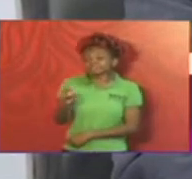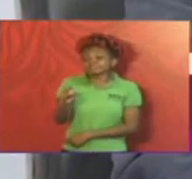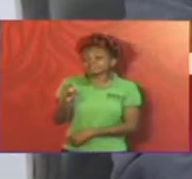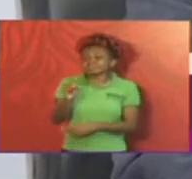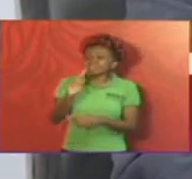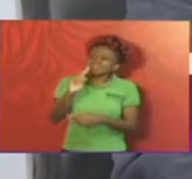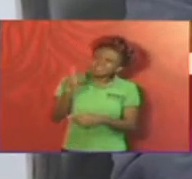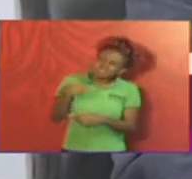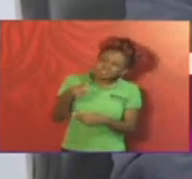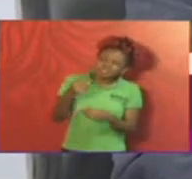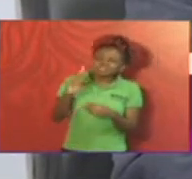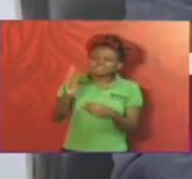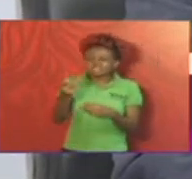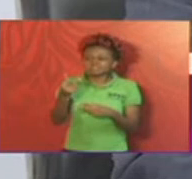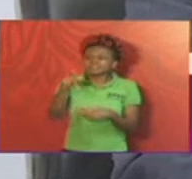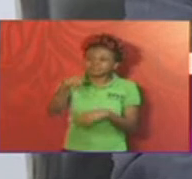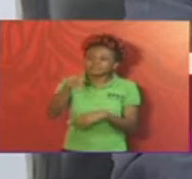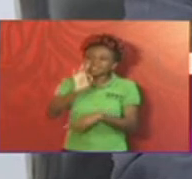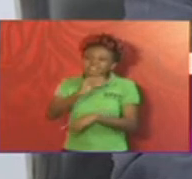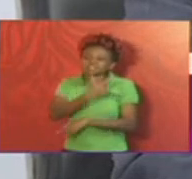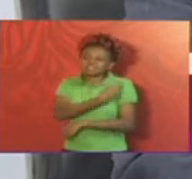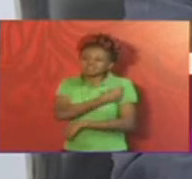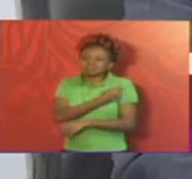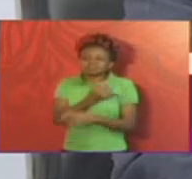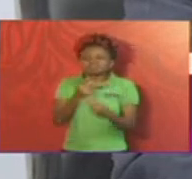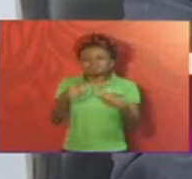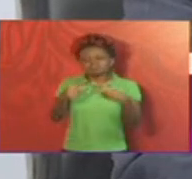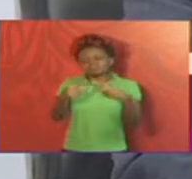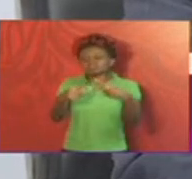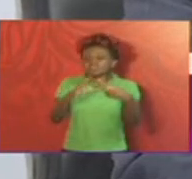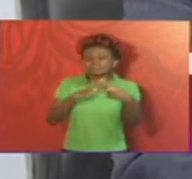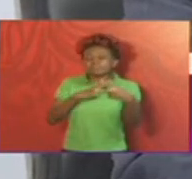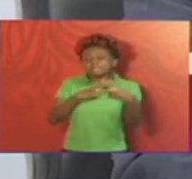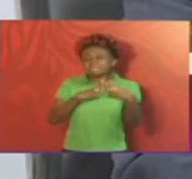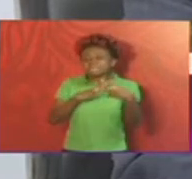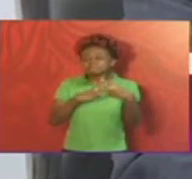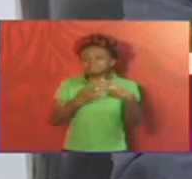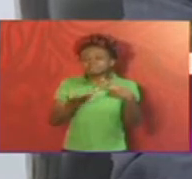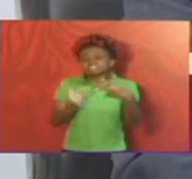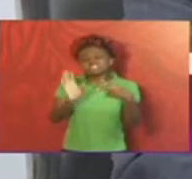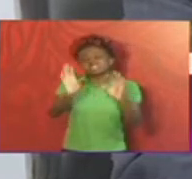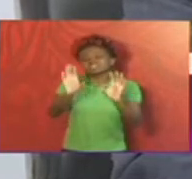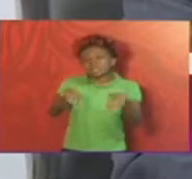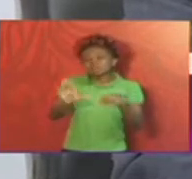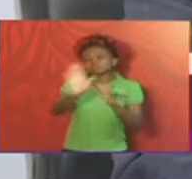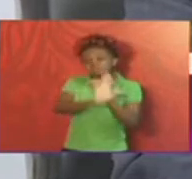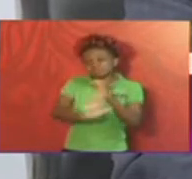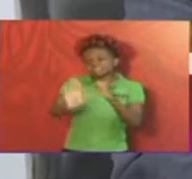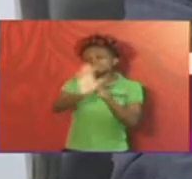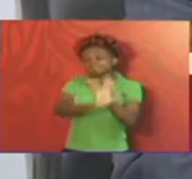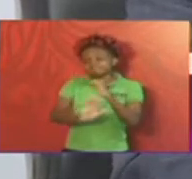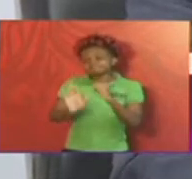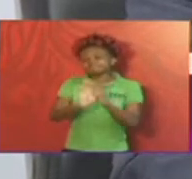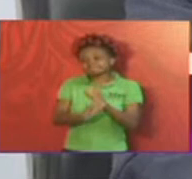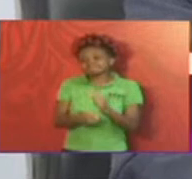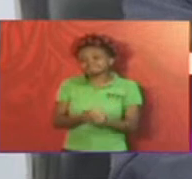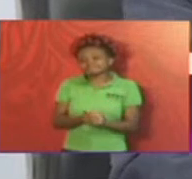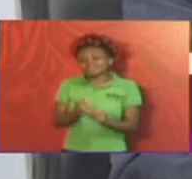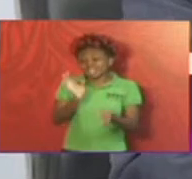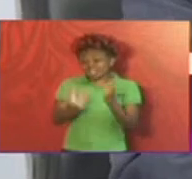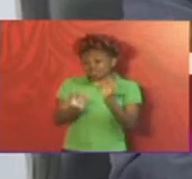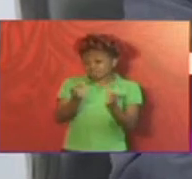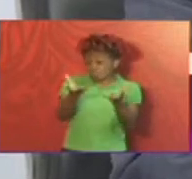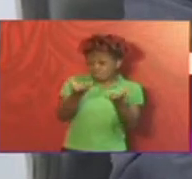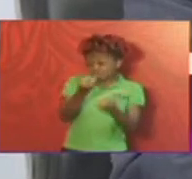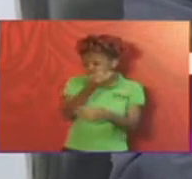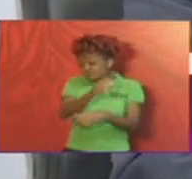well. So WHO has recognized it as producing a proper immune response, and therefore for travel, we do have those